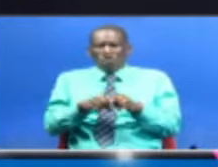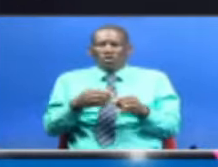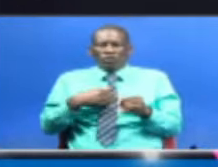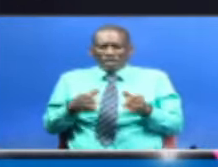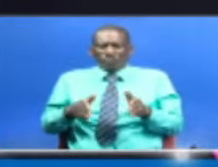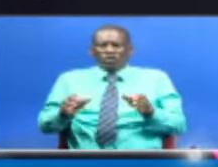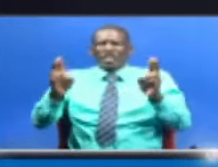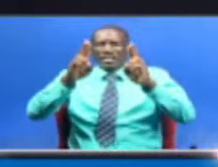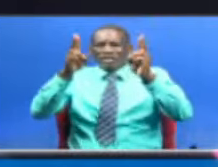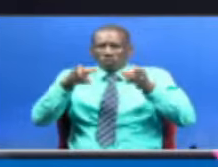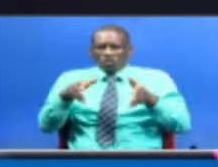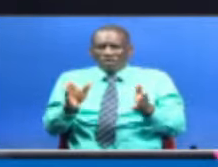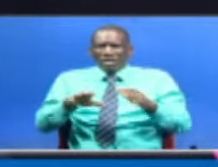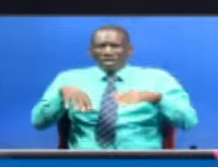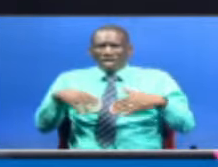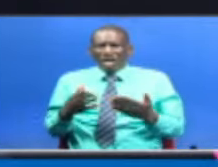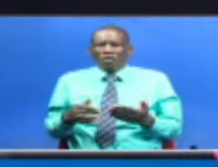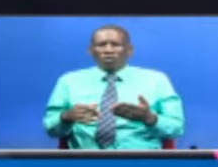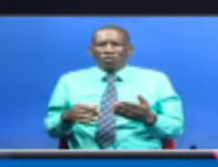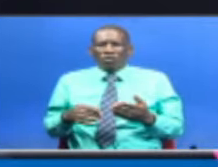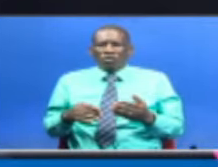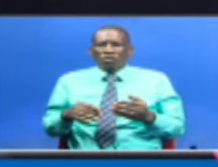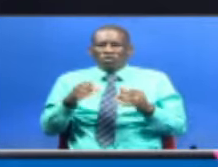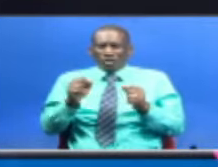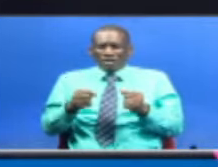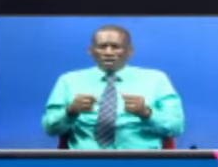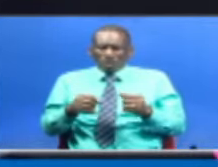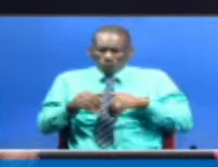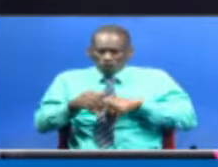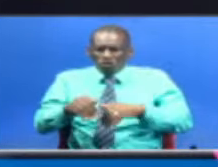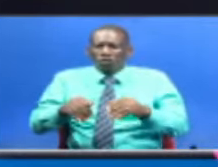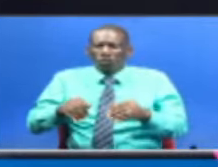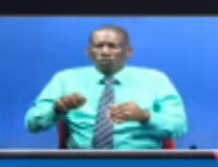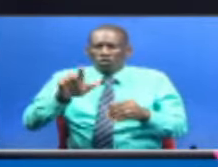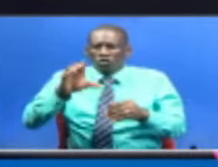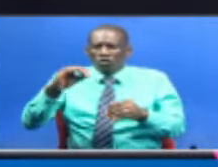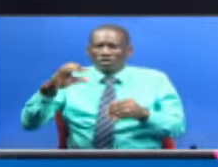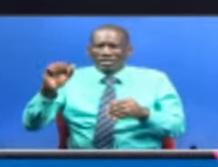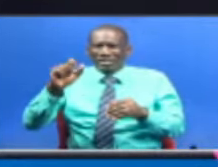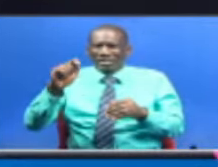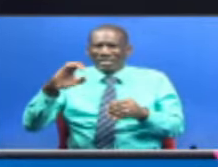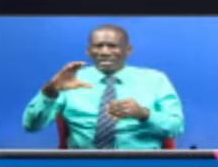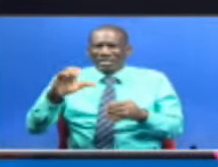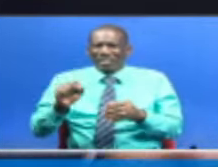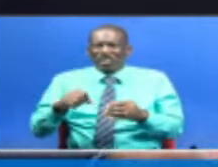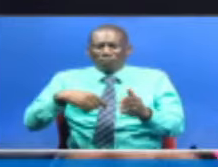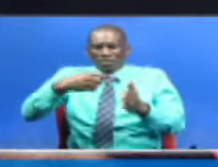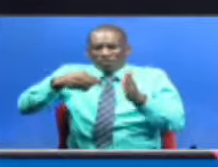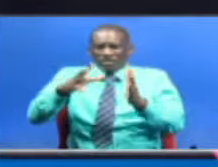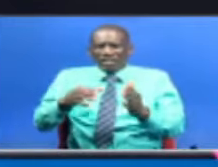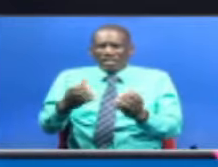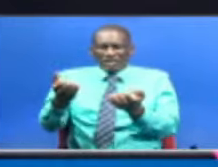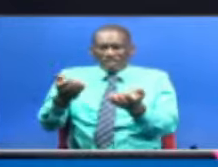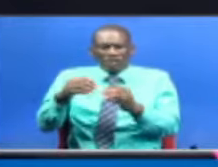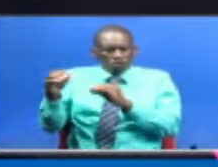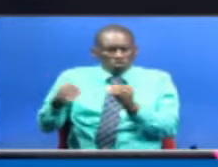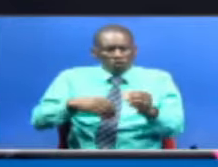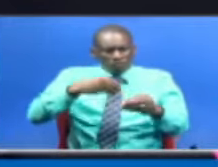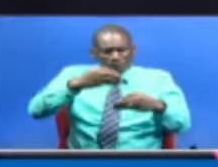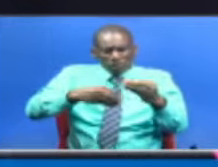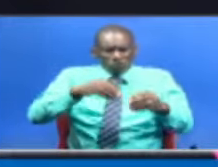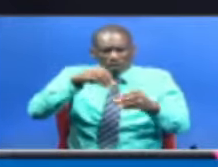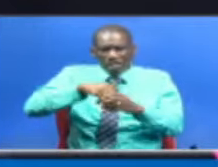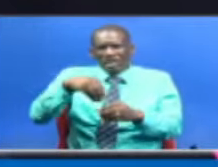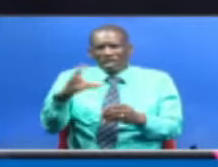globally of how to kind of even for our logistics, because for manufacturers, they need to move their raw materials in and out and